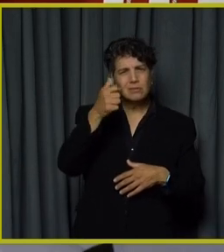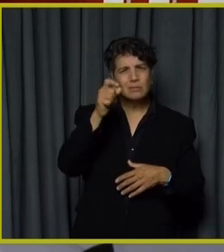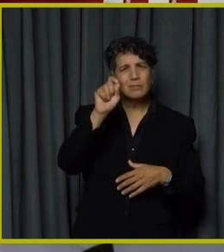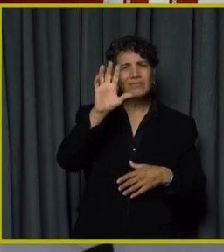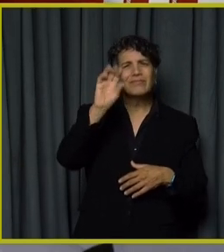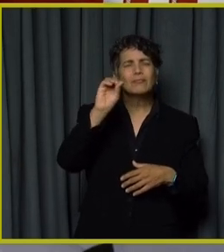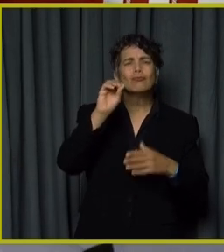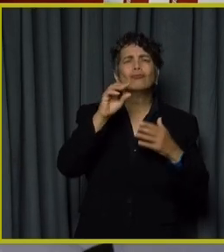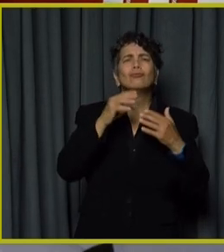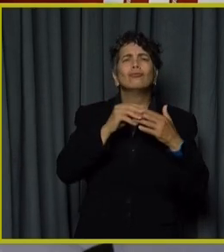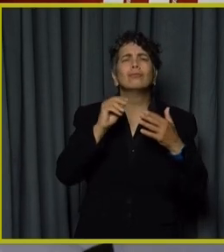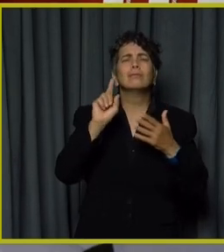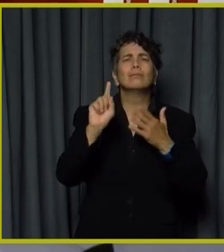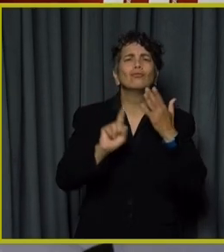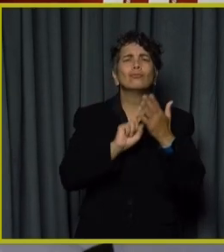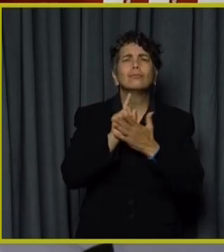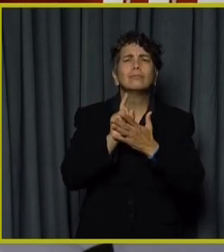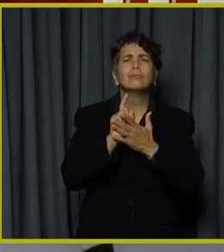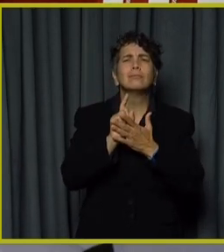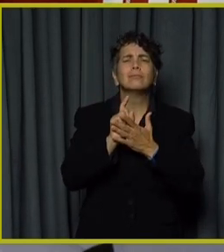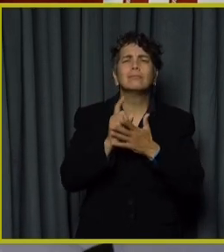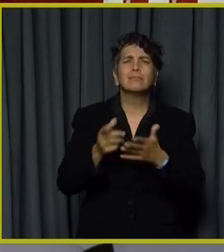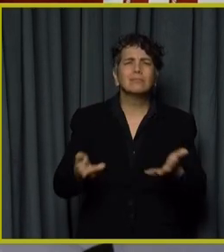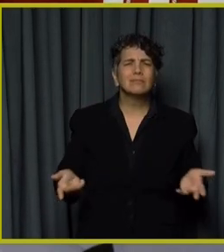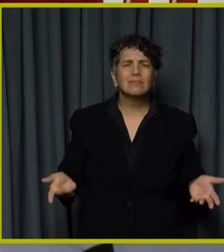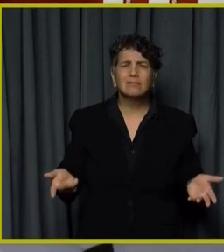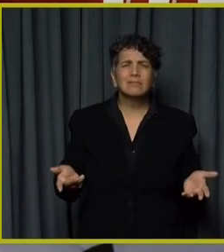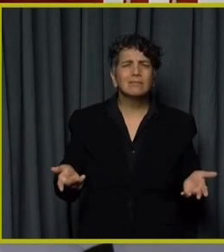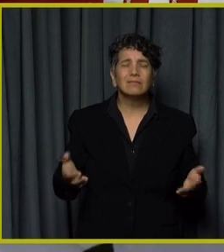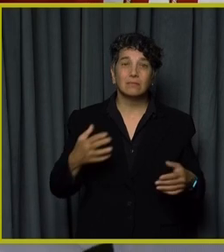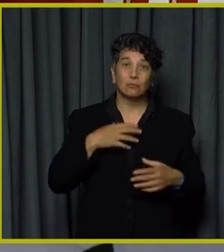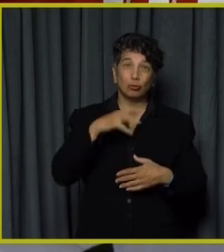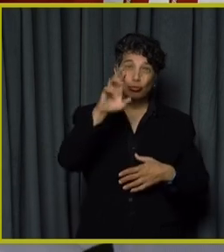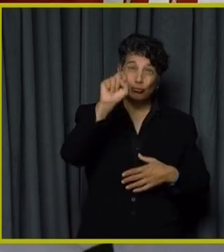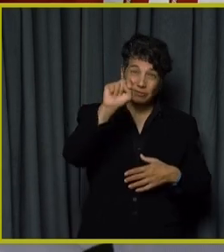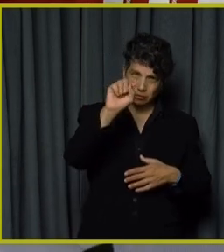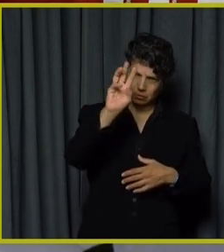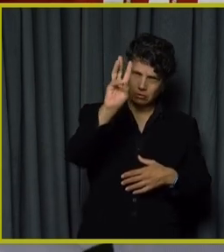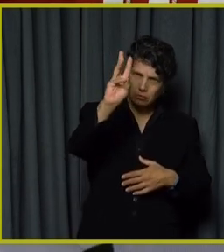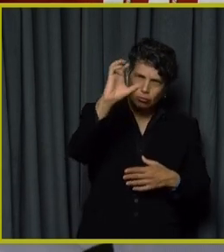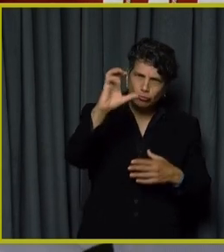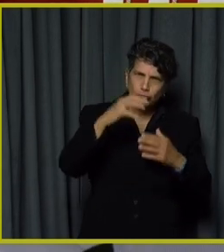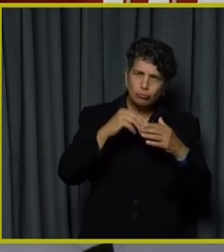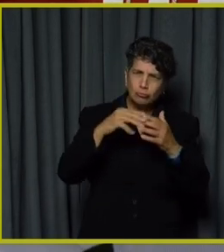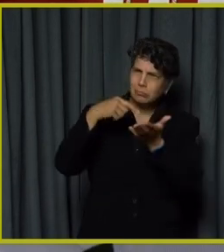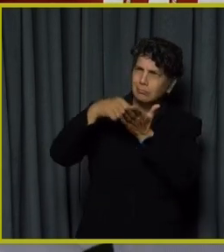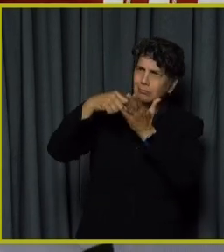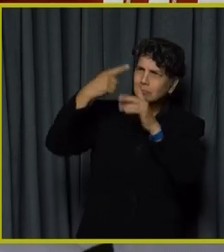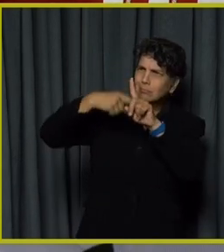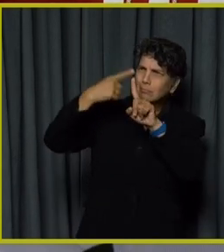Our rent is $600 each month, all utilities paid.